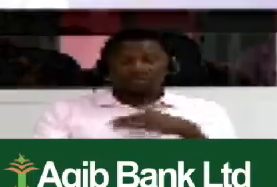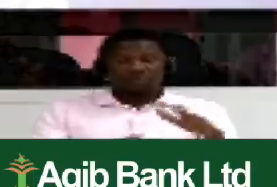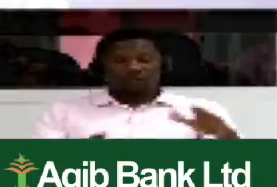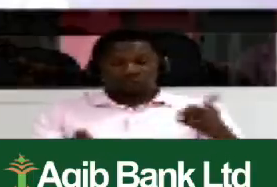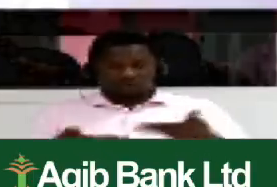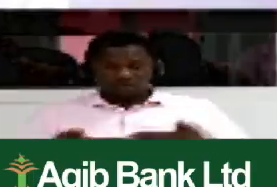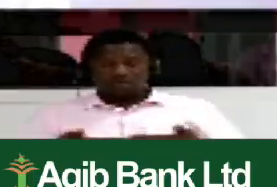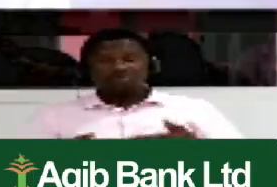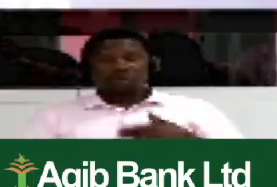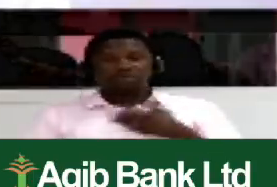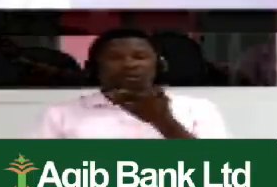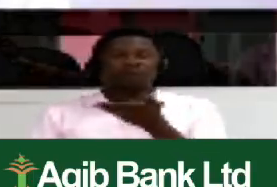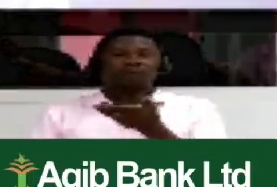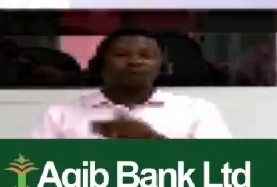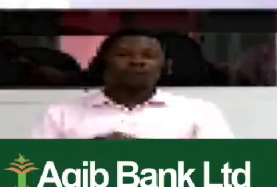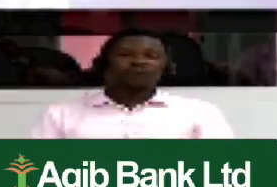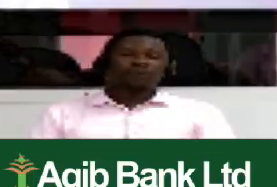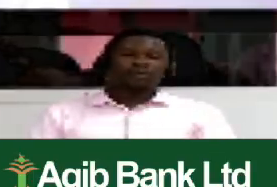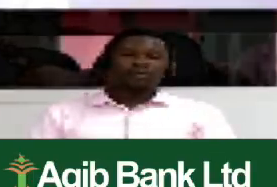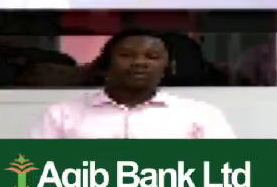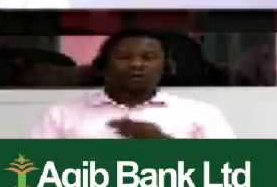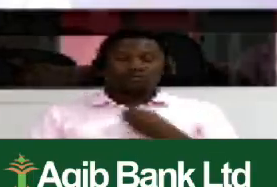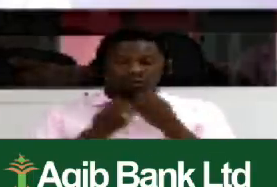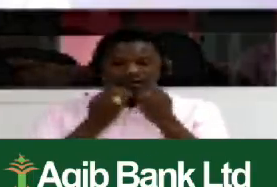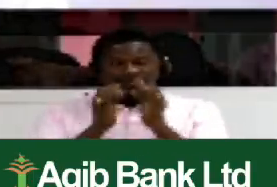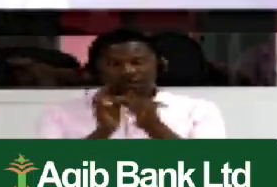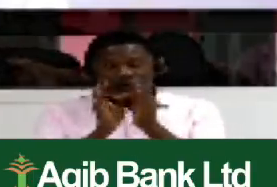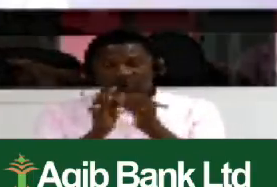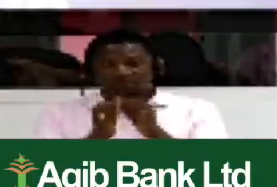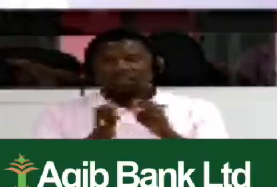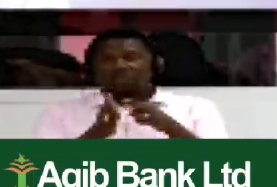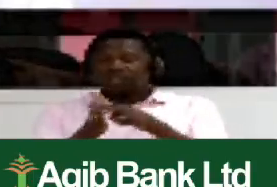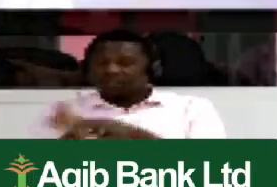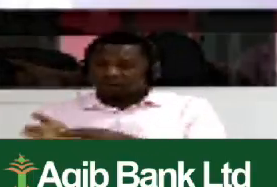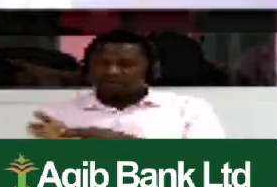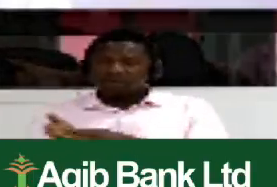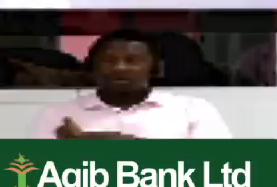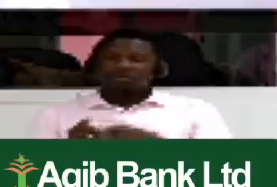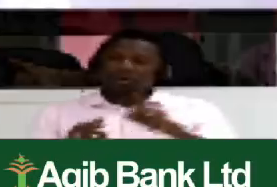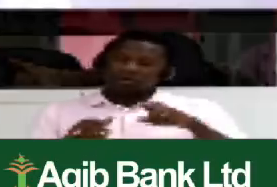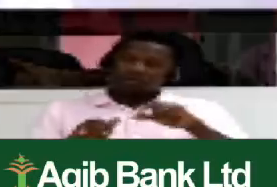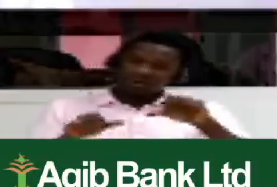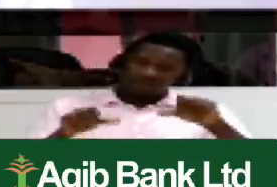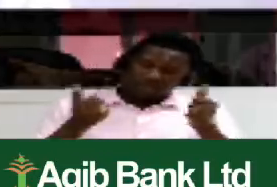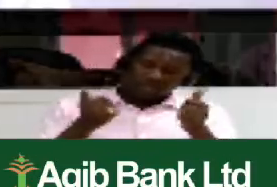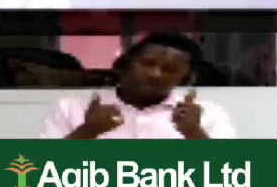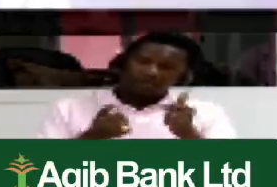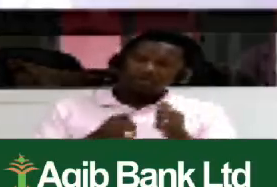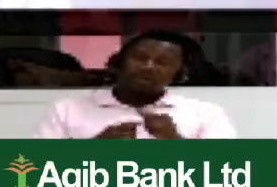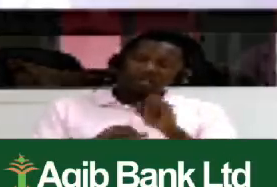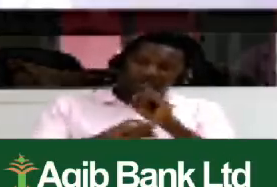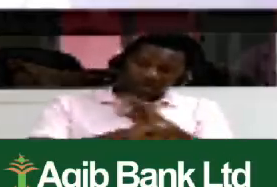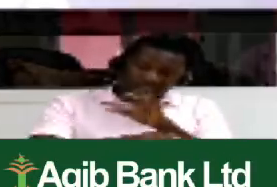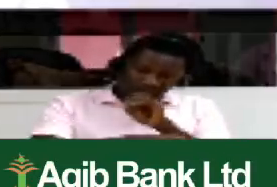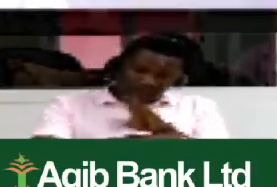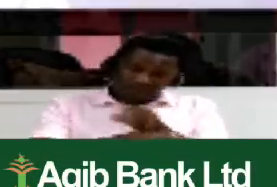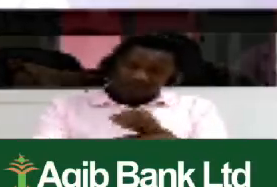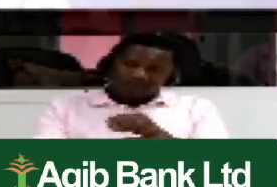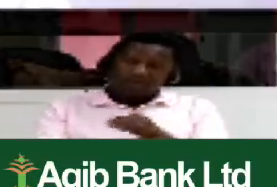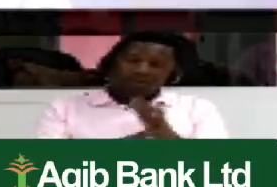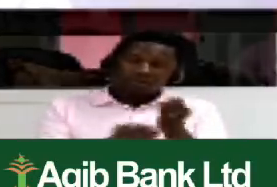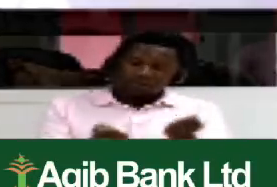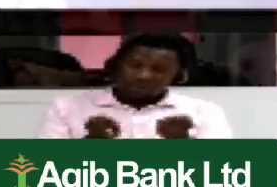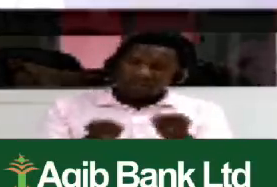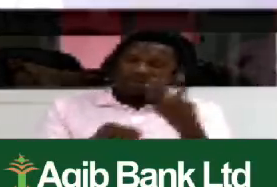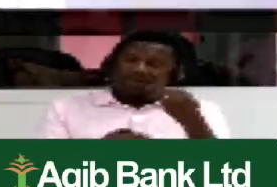welcomed by him. And we told him the need for us to even start to address the students, if that is